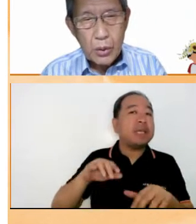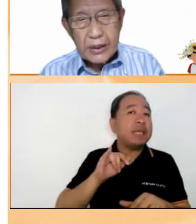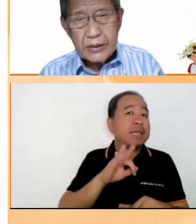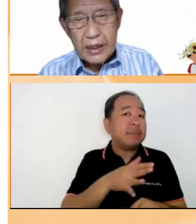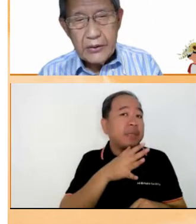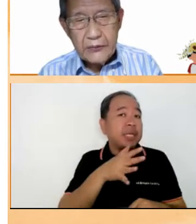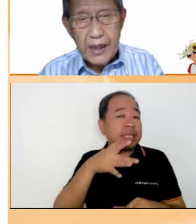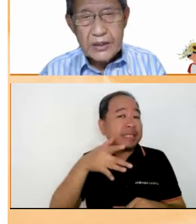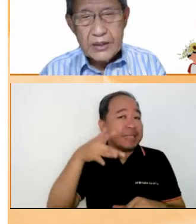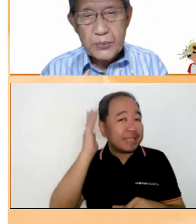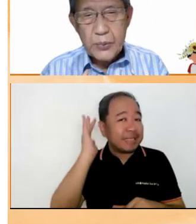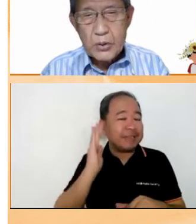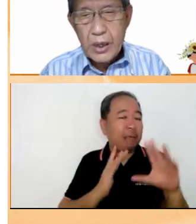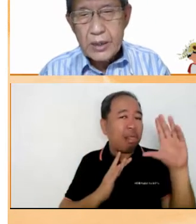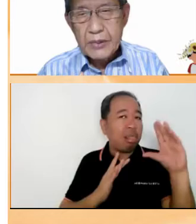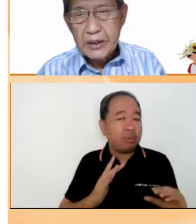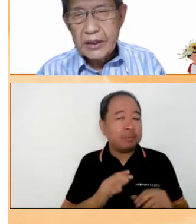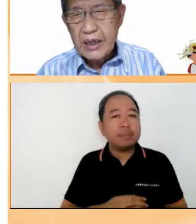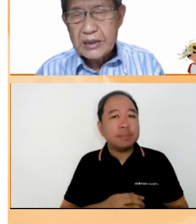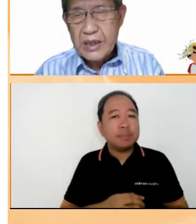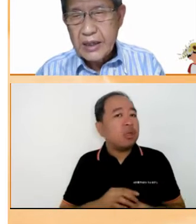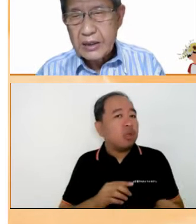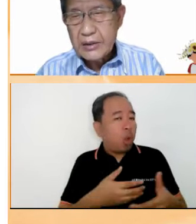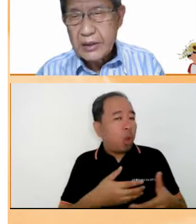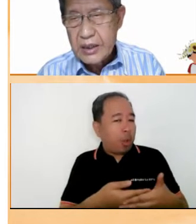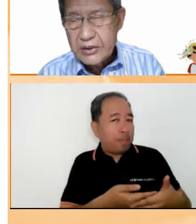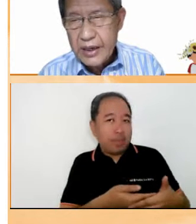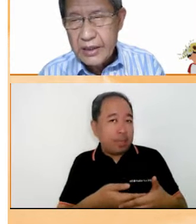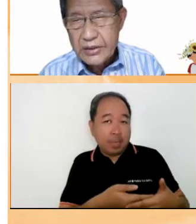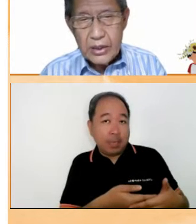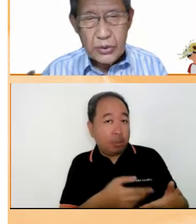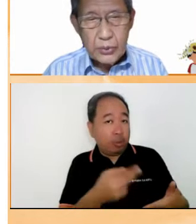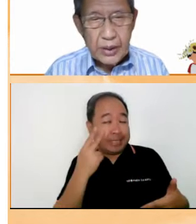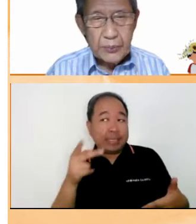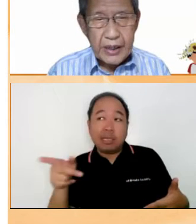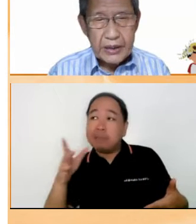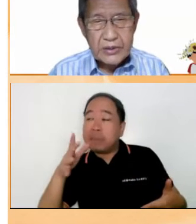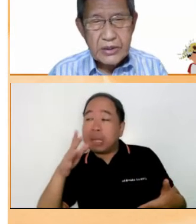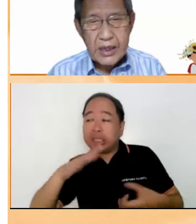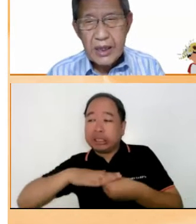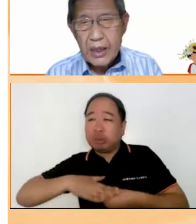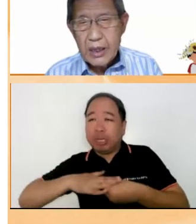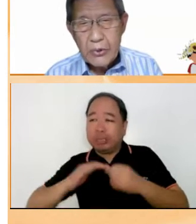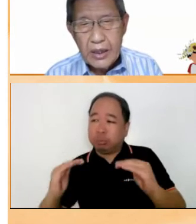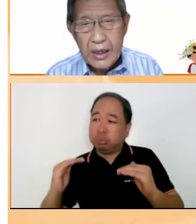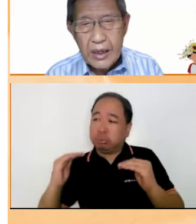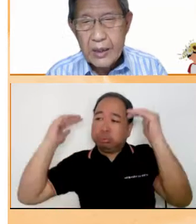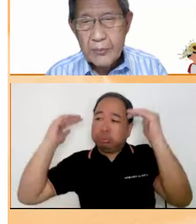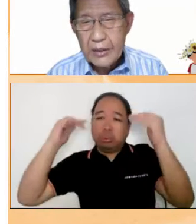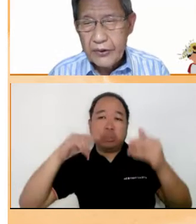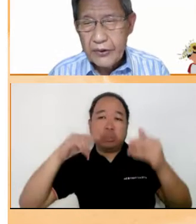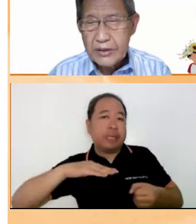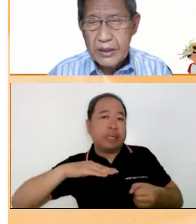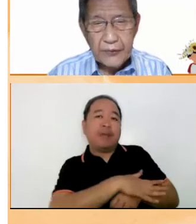low. The infants exposed to high maternal anxiety and distress during pregnancy will have